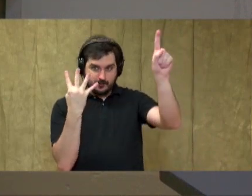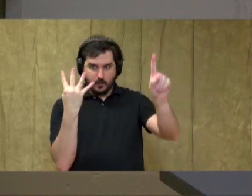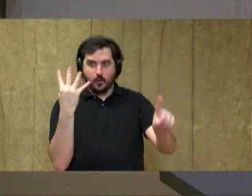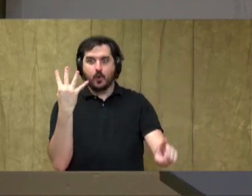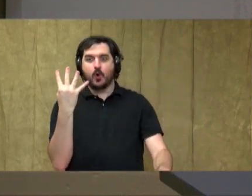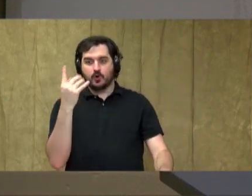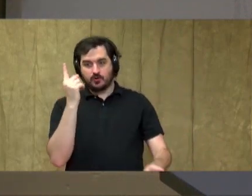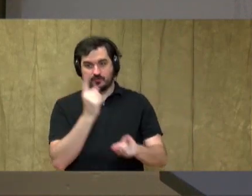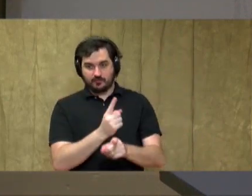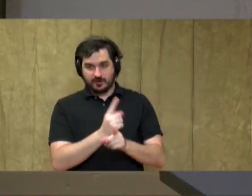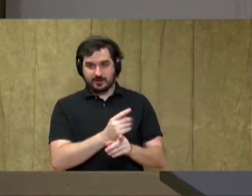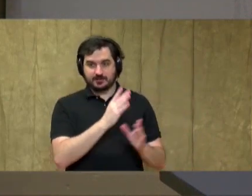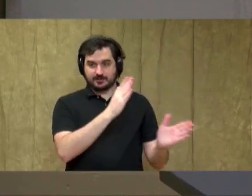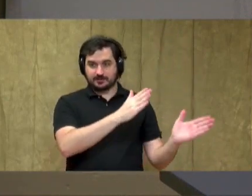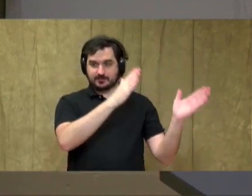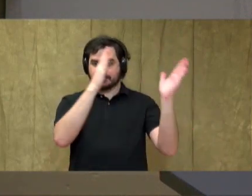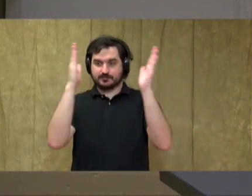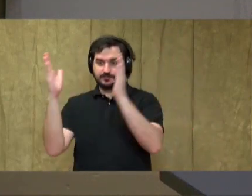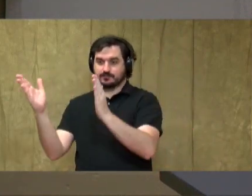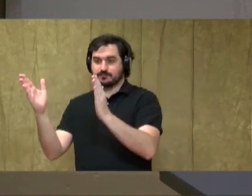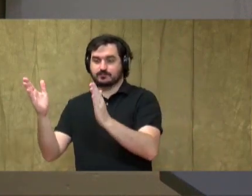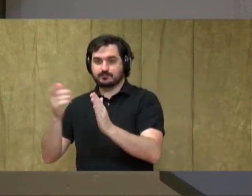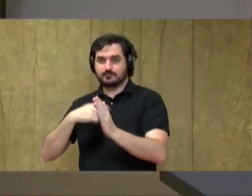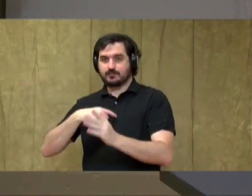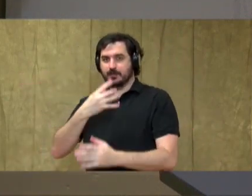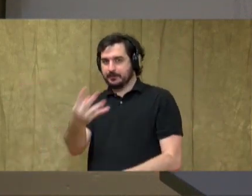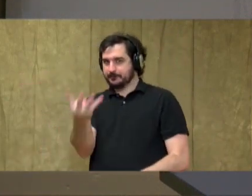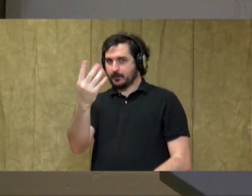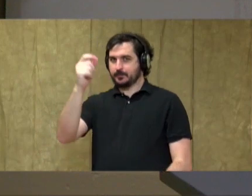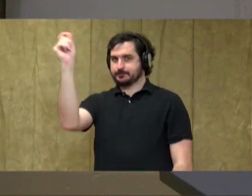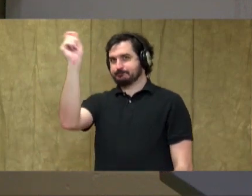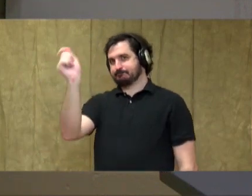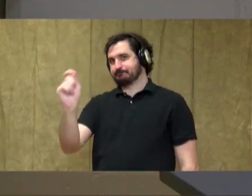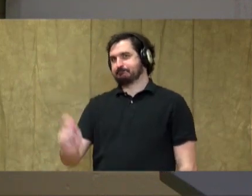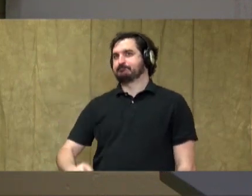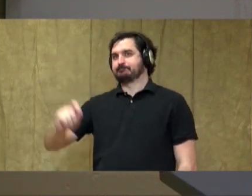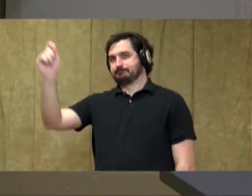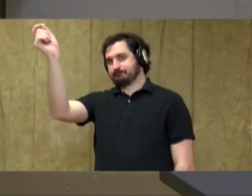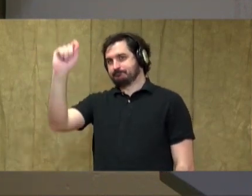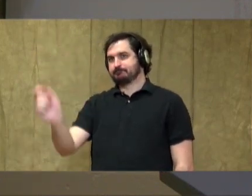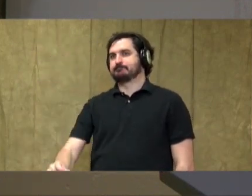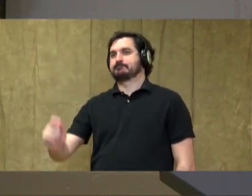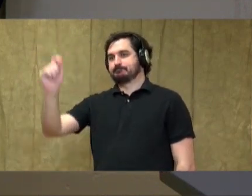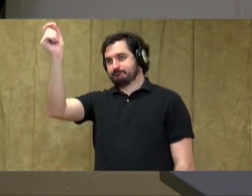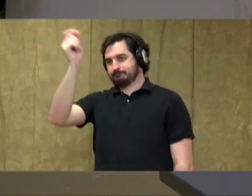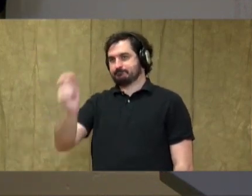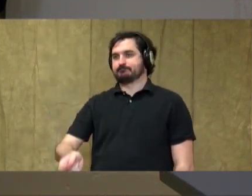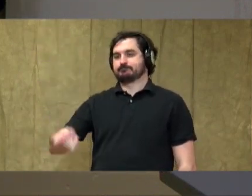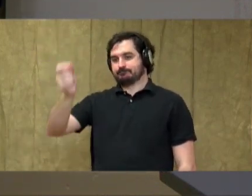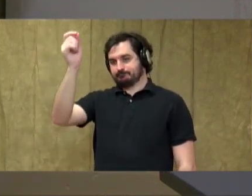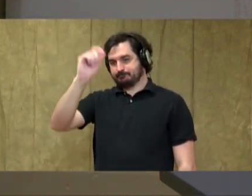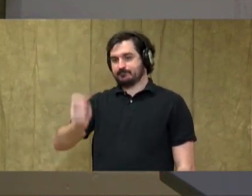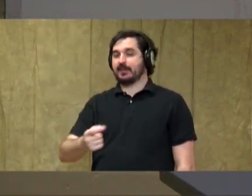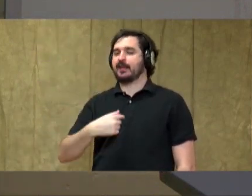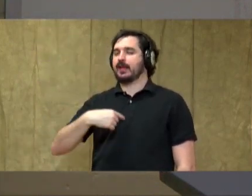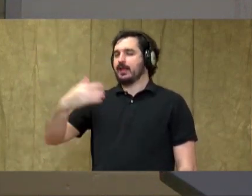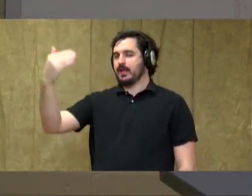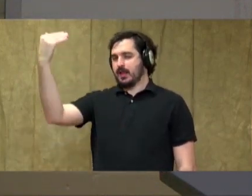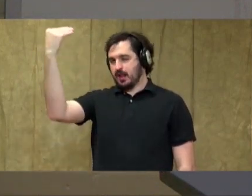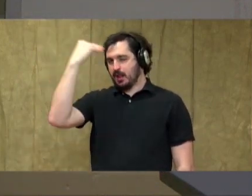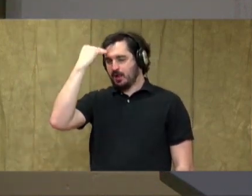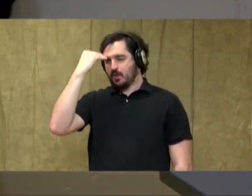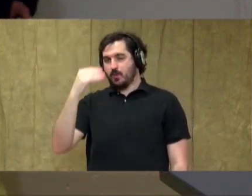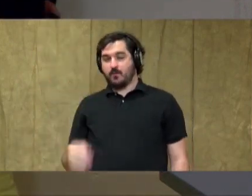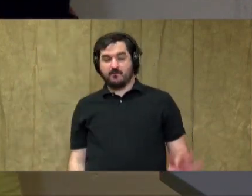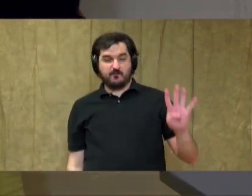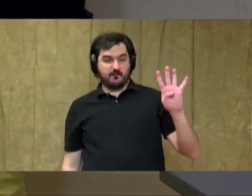columns over here, 4 tenths. So I know that